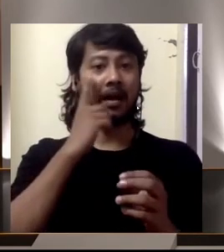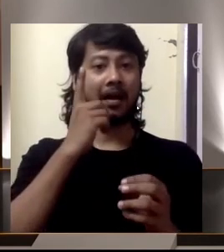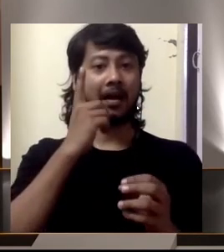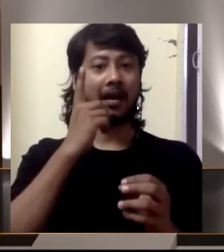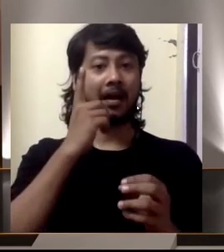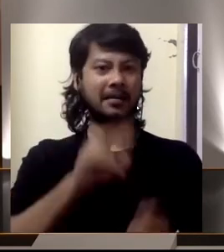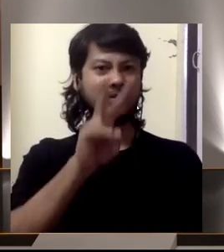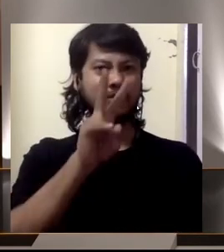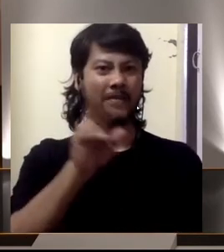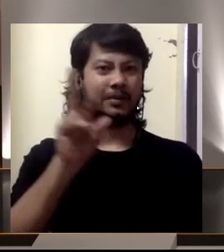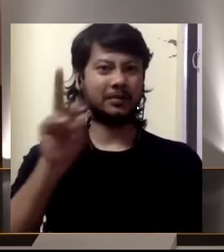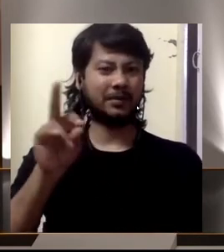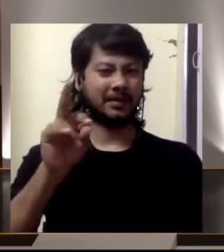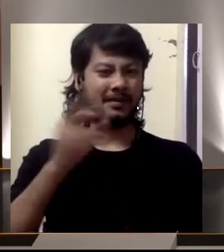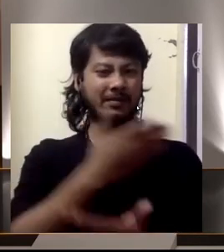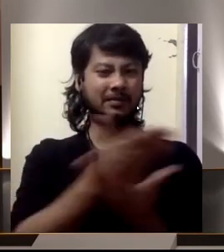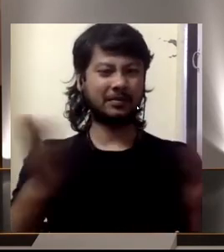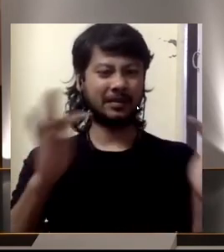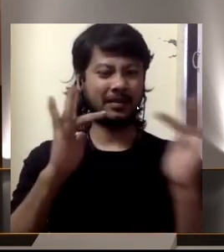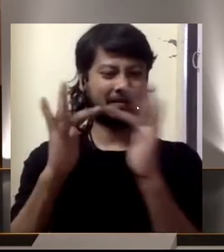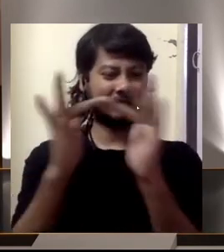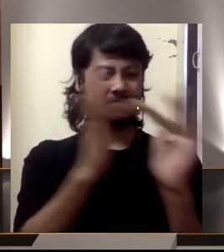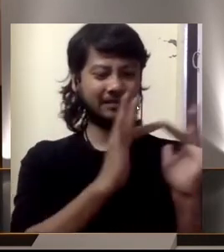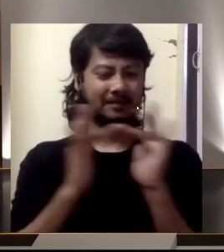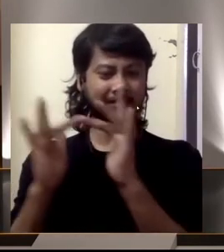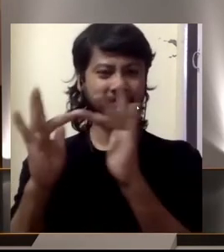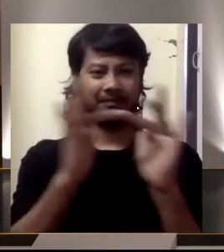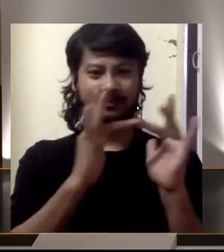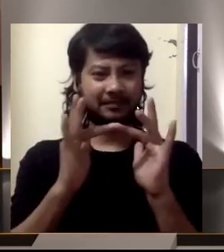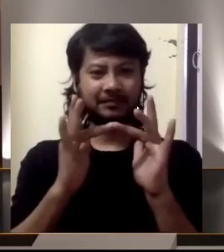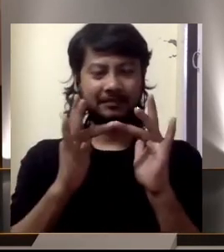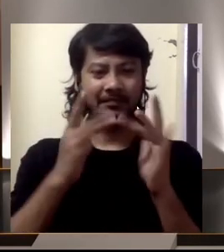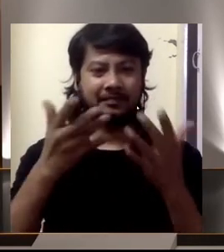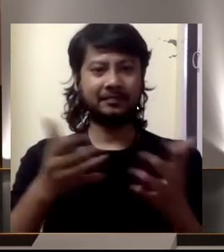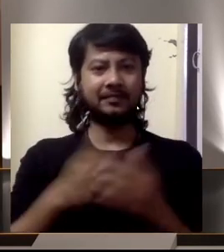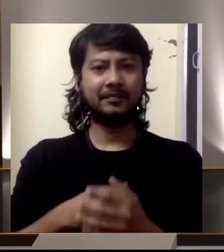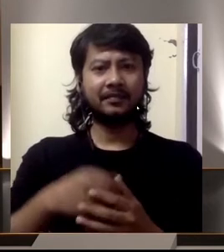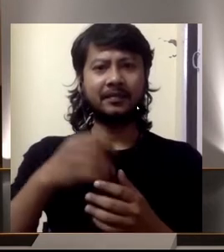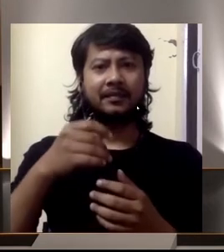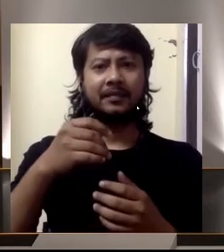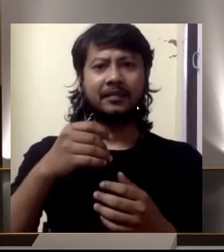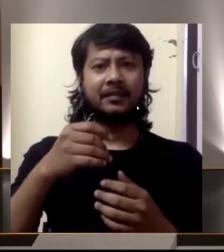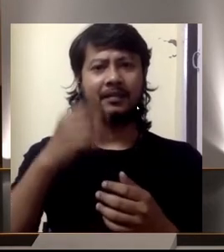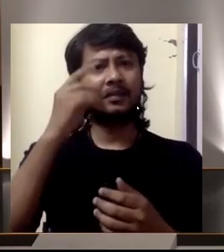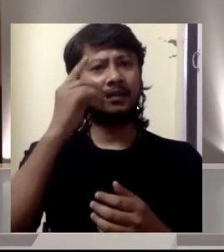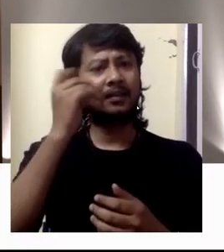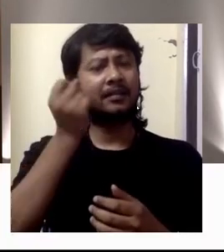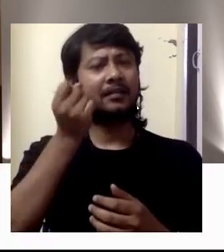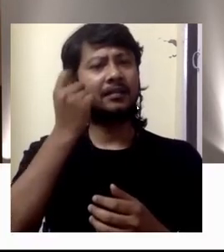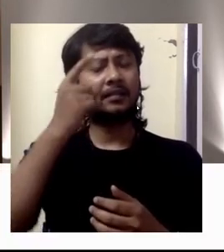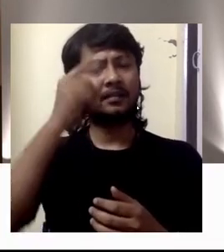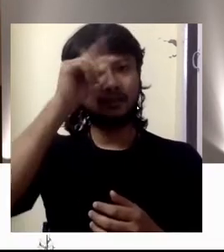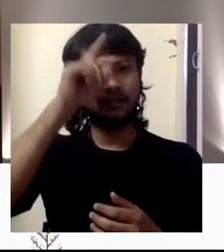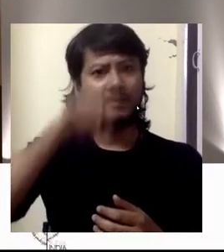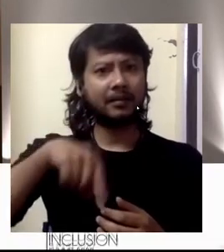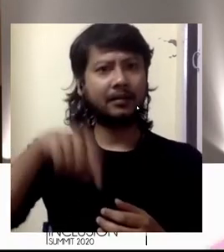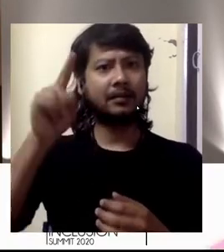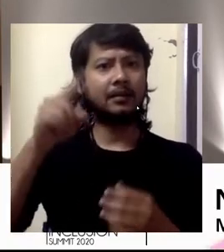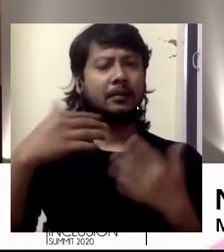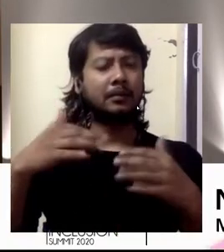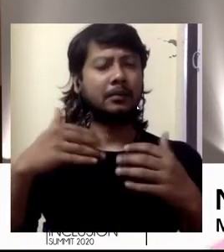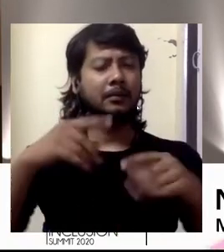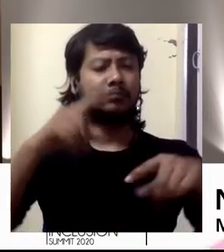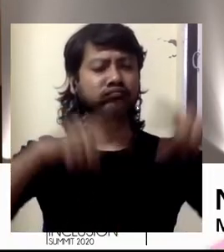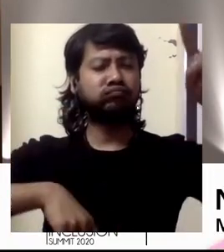about the idea of India and the concept of inclusion, you're reminded of scale, you're reminded of diversity, you're reminded of all